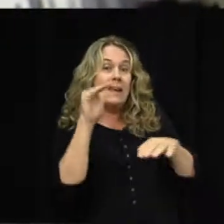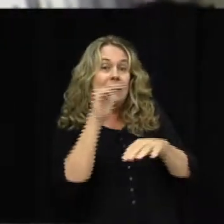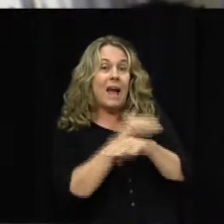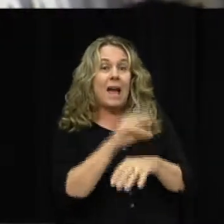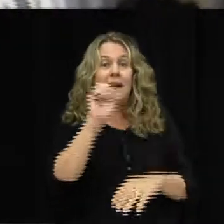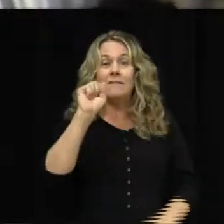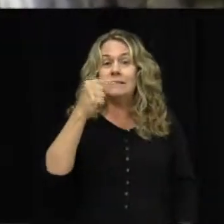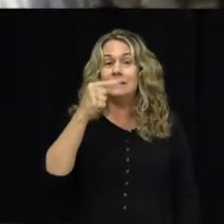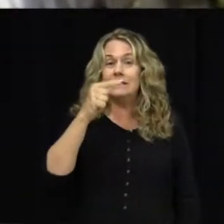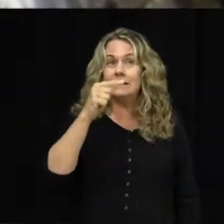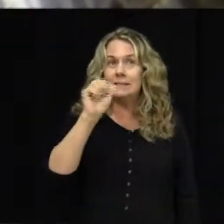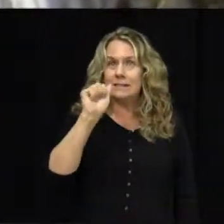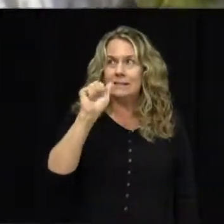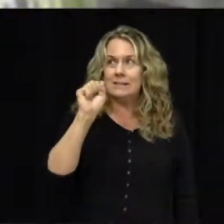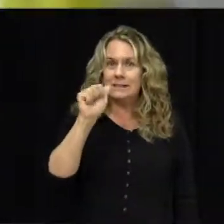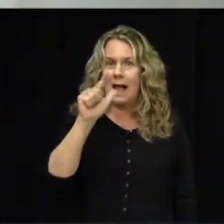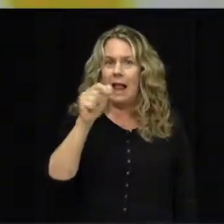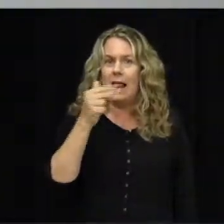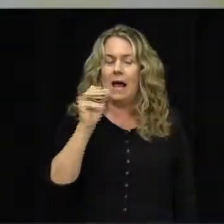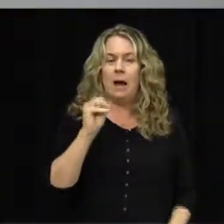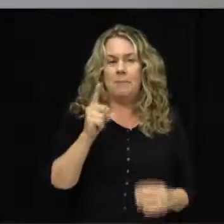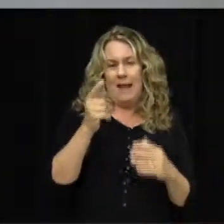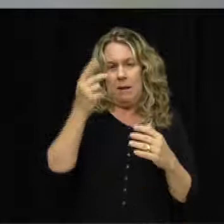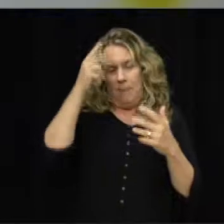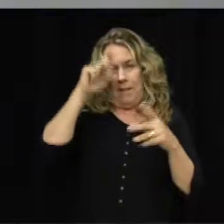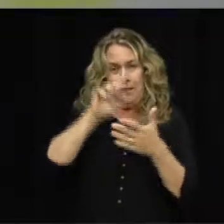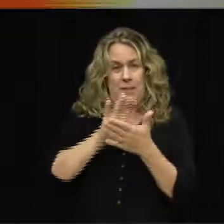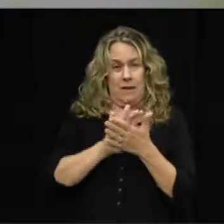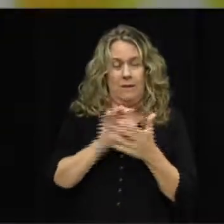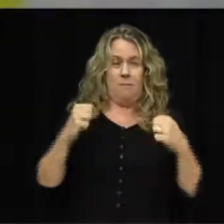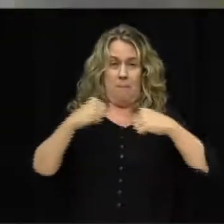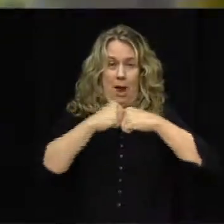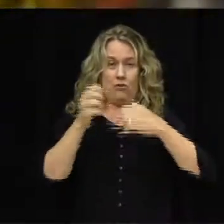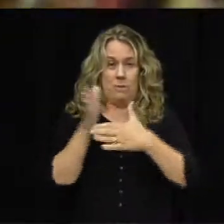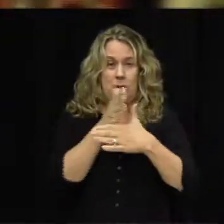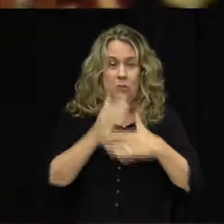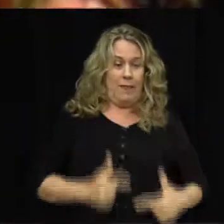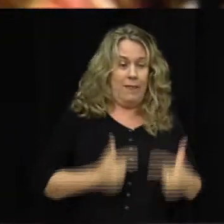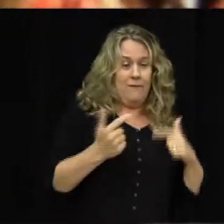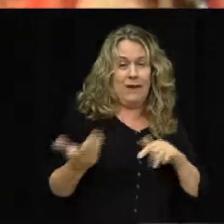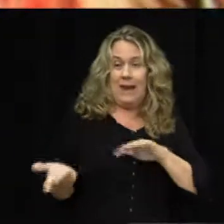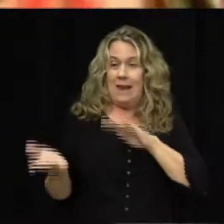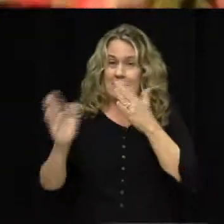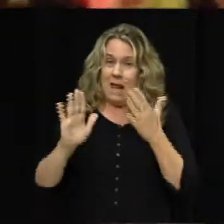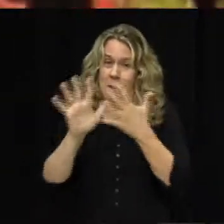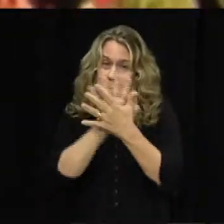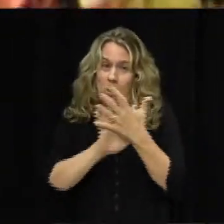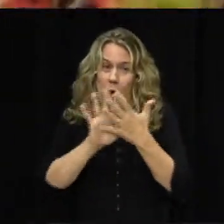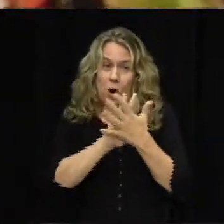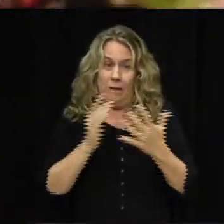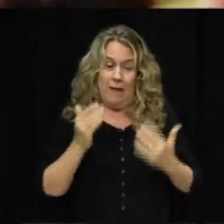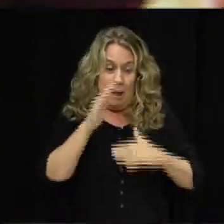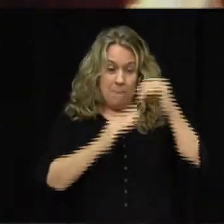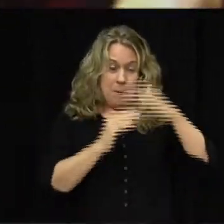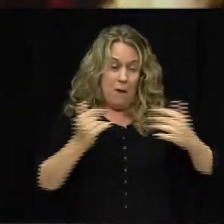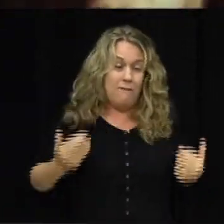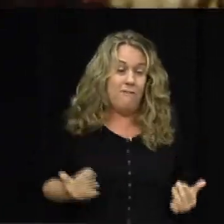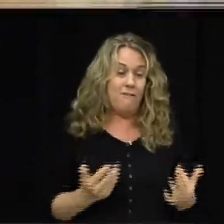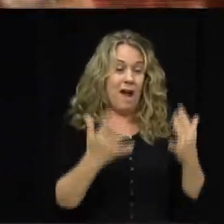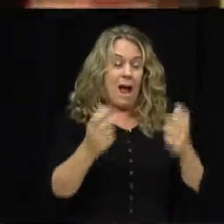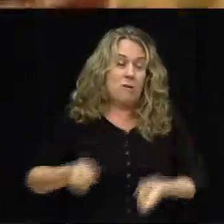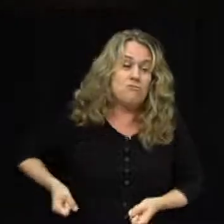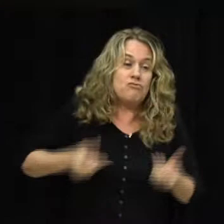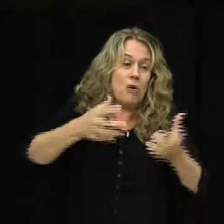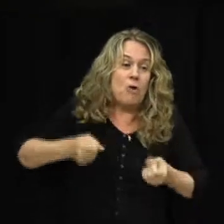On the night of Samhain, the Celts believed that the boundary between the living and the dead blurred. They built a sacrificial bonfire and threw